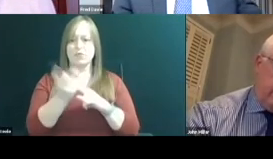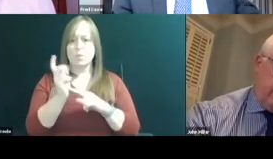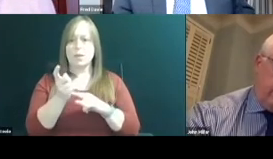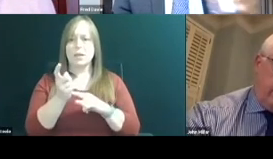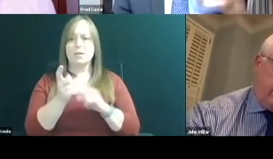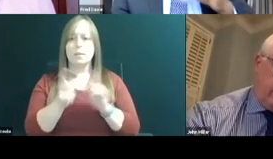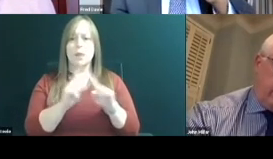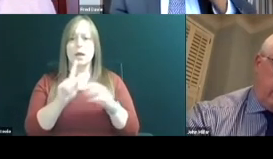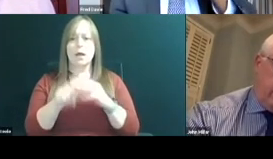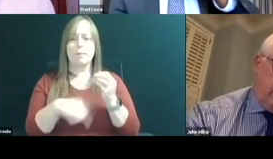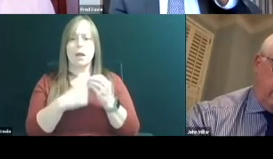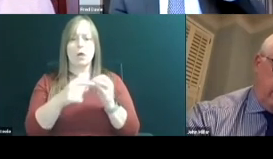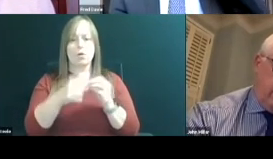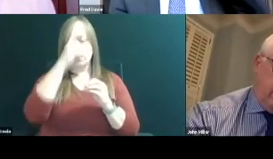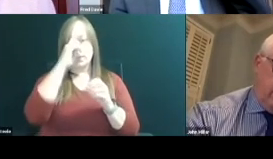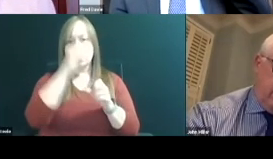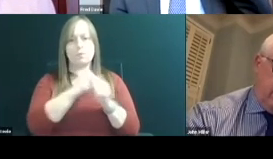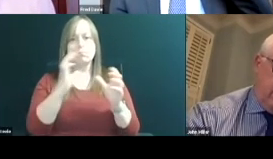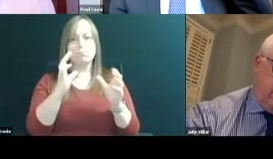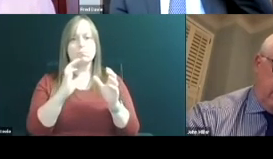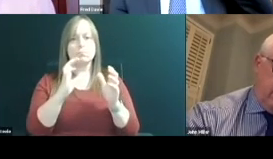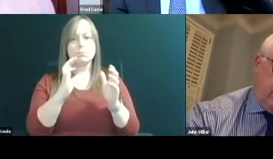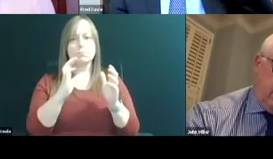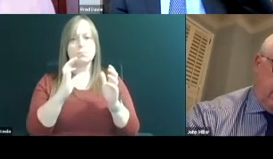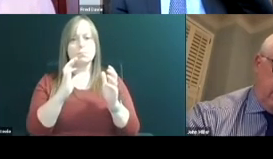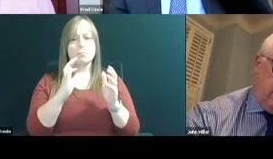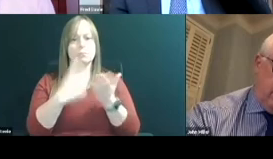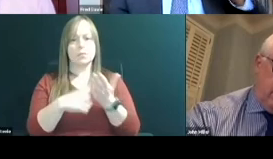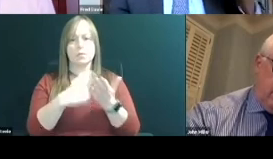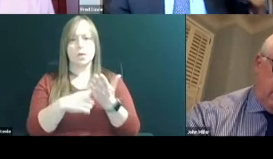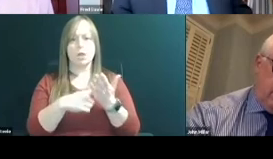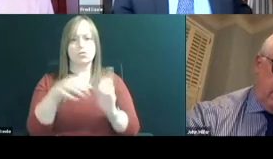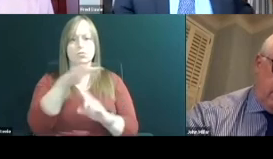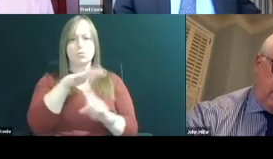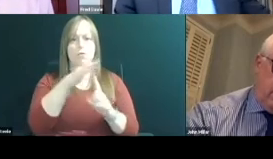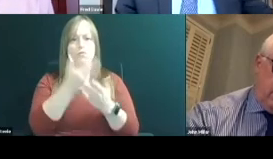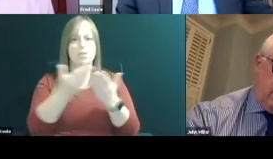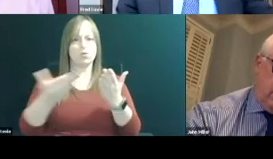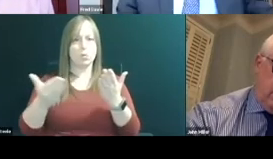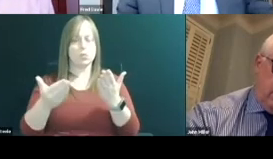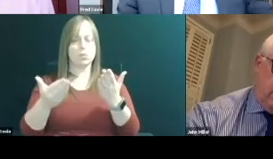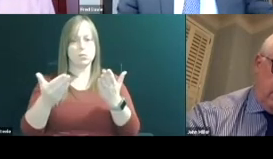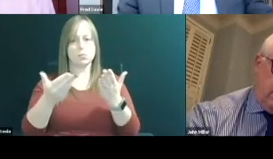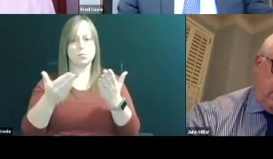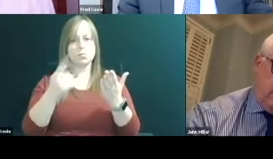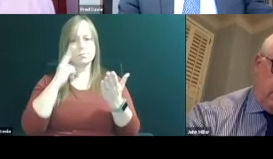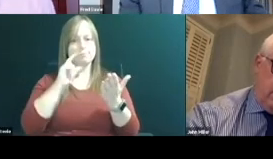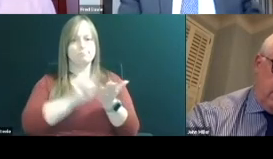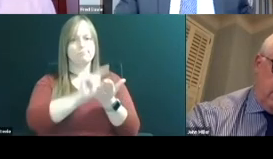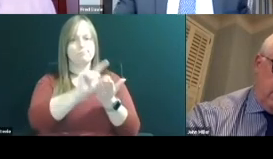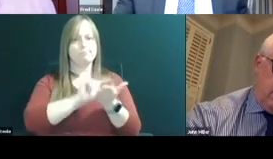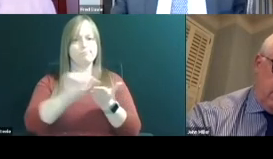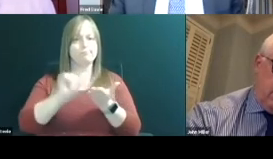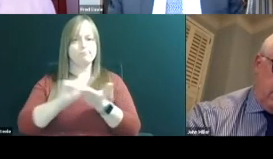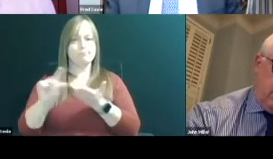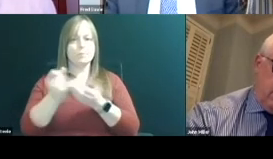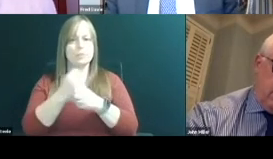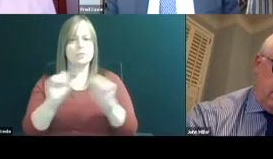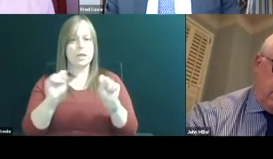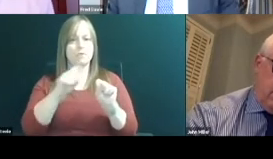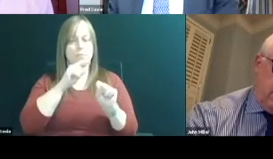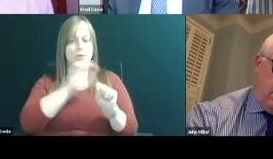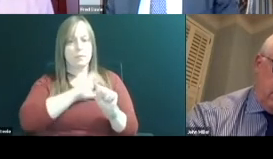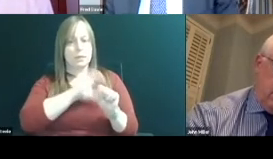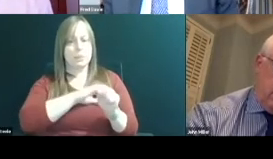but about how you think about that discussion around resources for the department, safe policing,